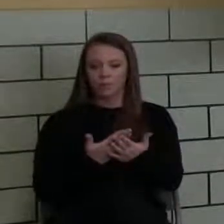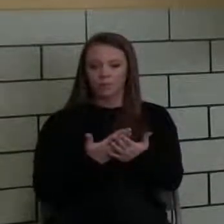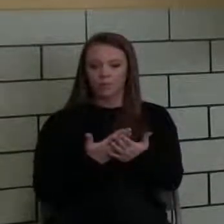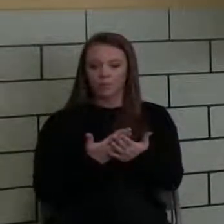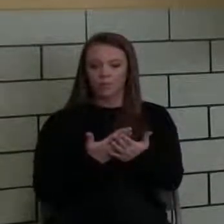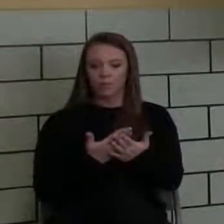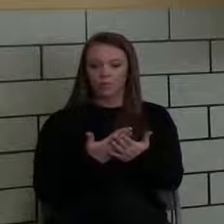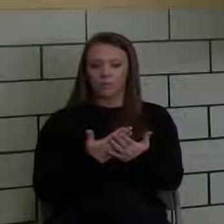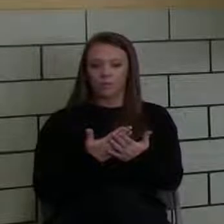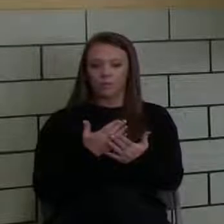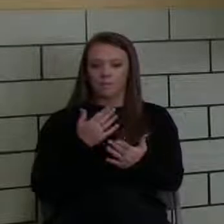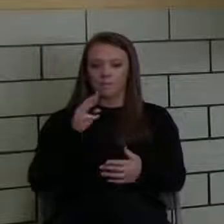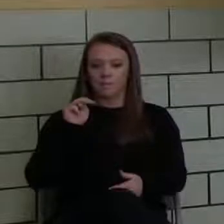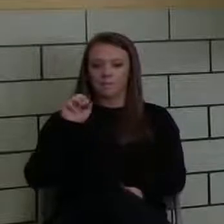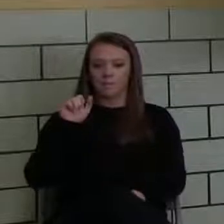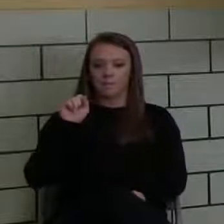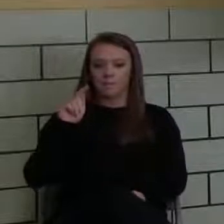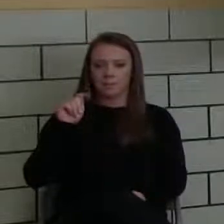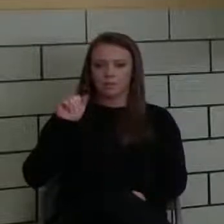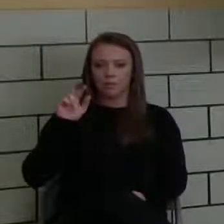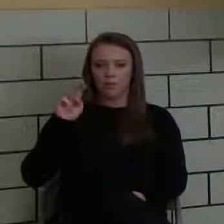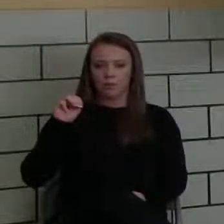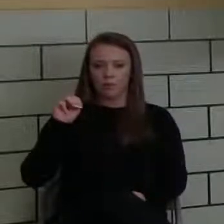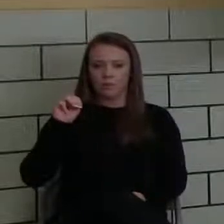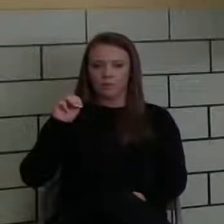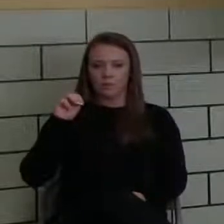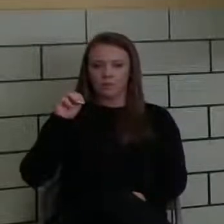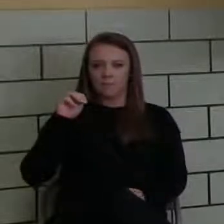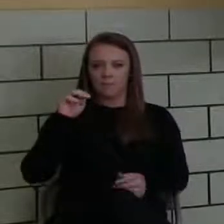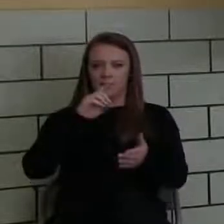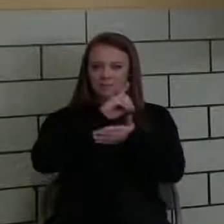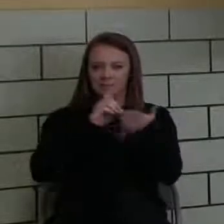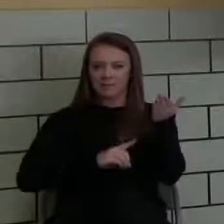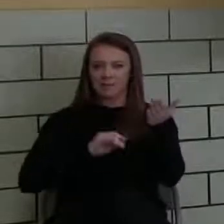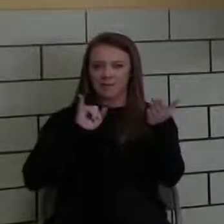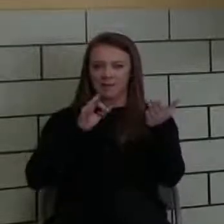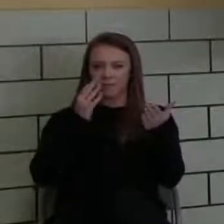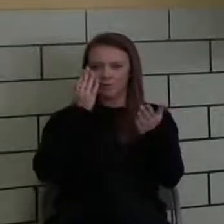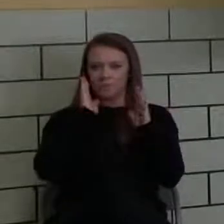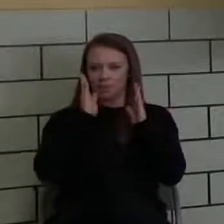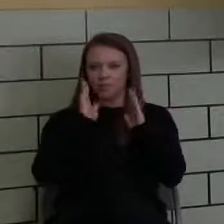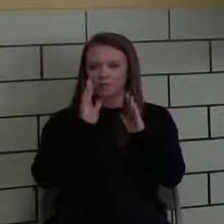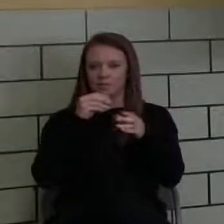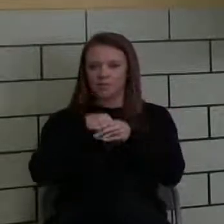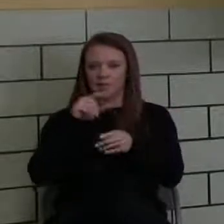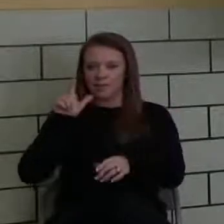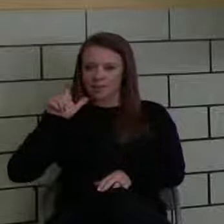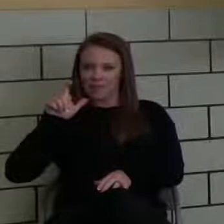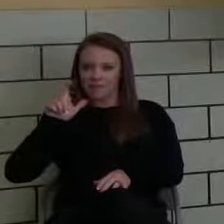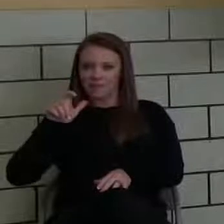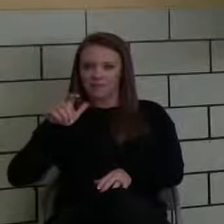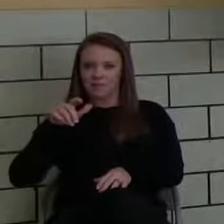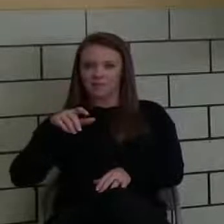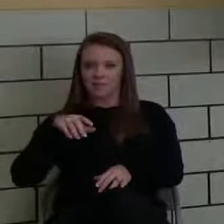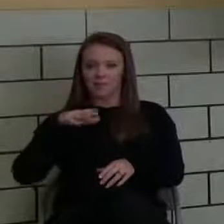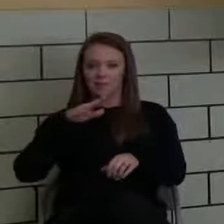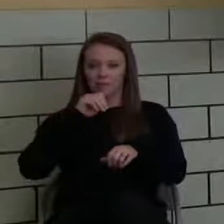type design. So if you've seen any of those in downtown Lexington that are on a fixed arm, they're not on the